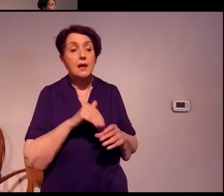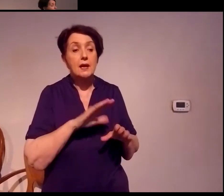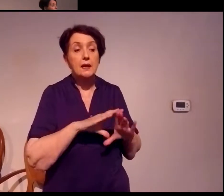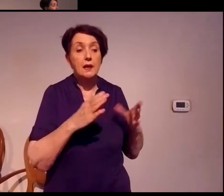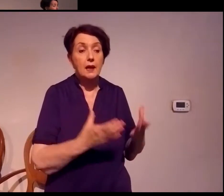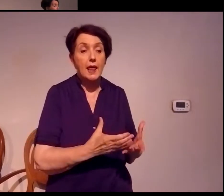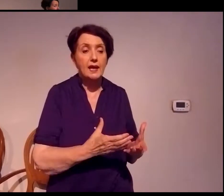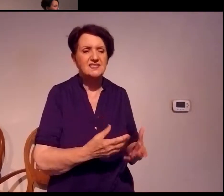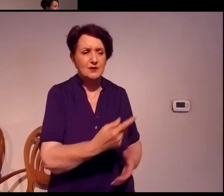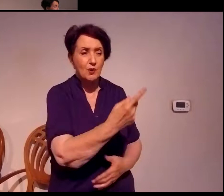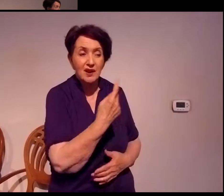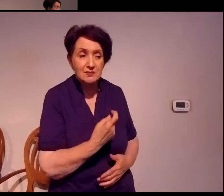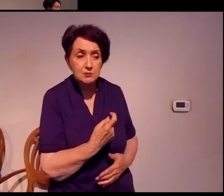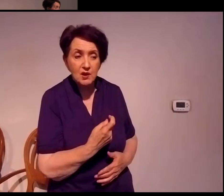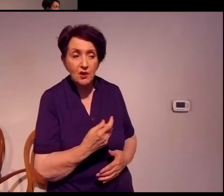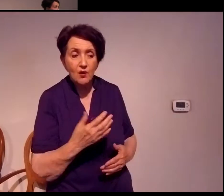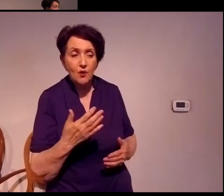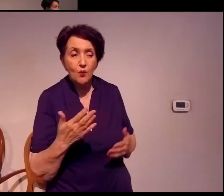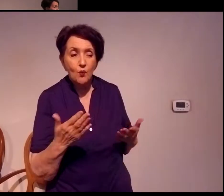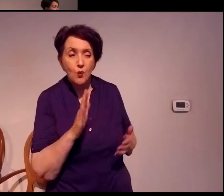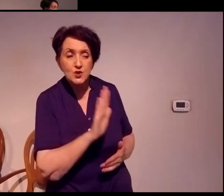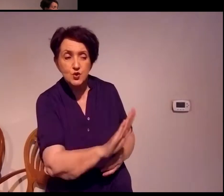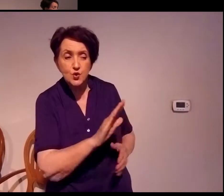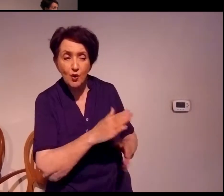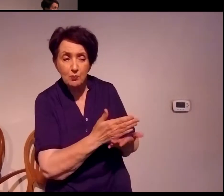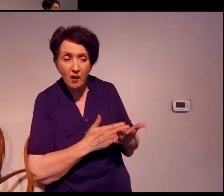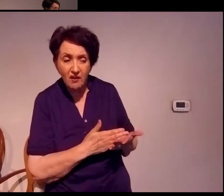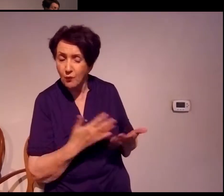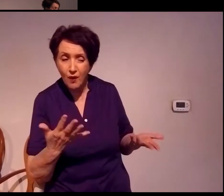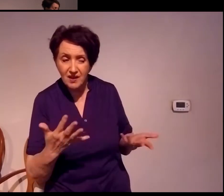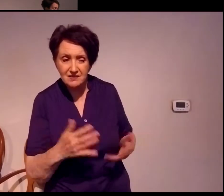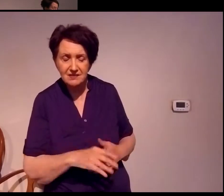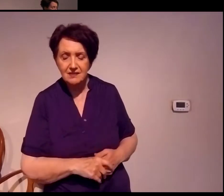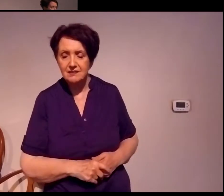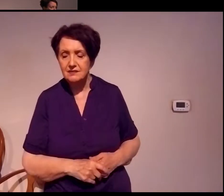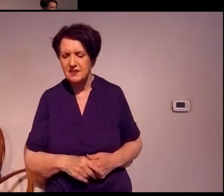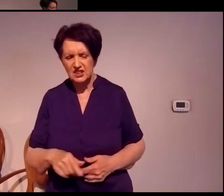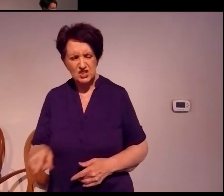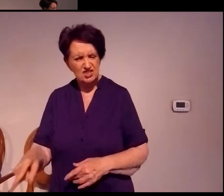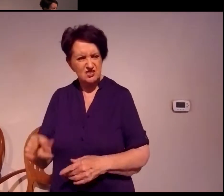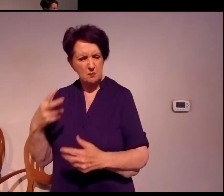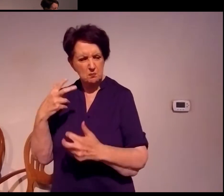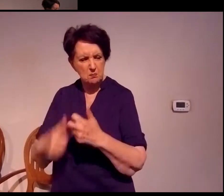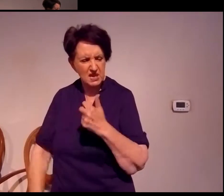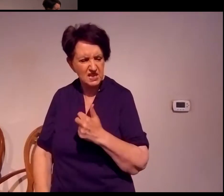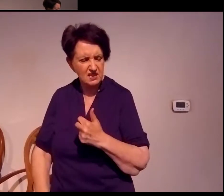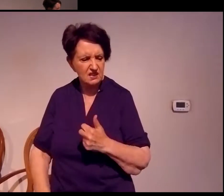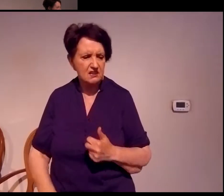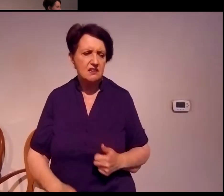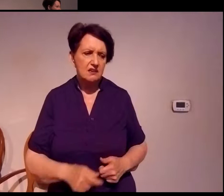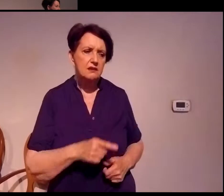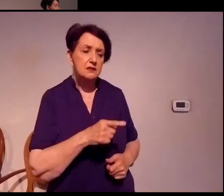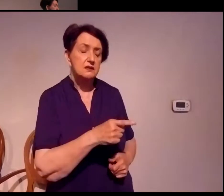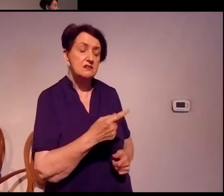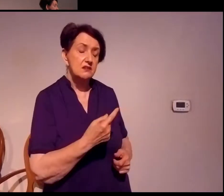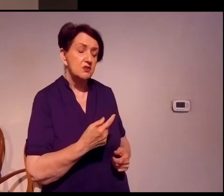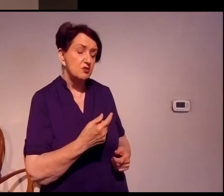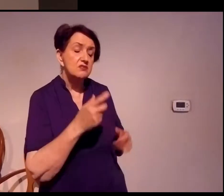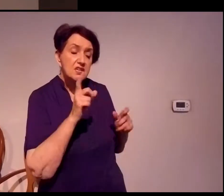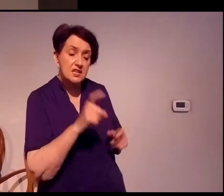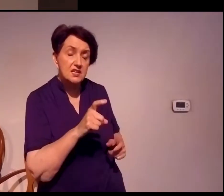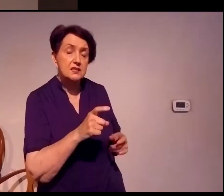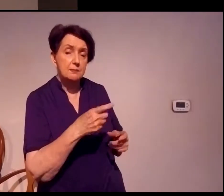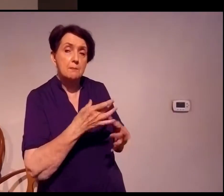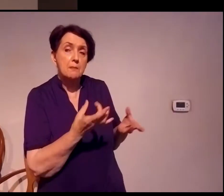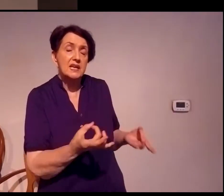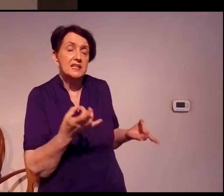Well, I don't have a part. She's being me. Pray. You need to meditate on that. And